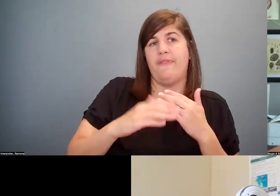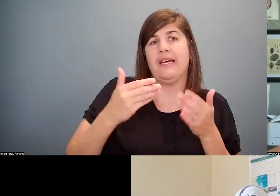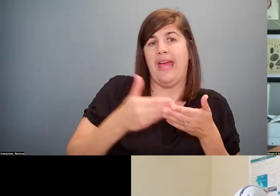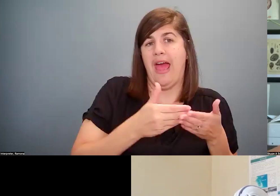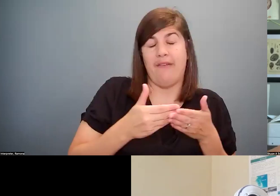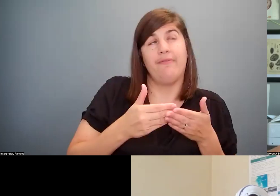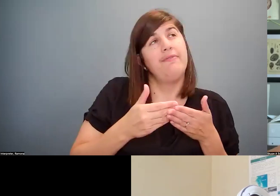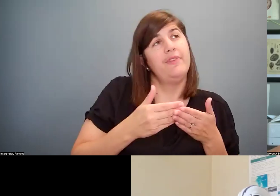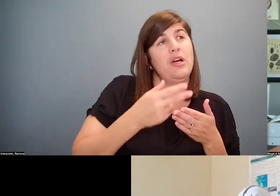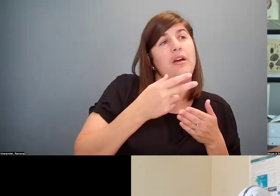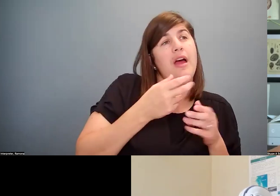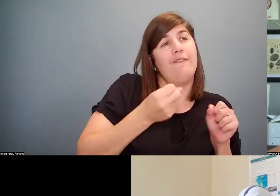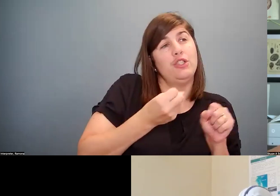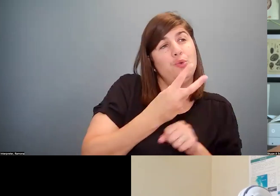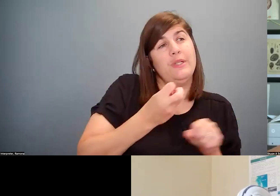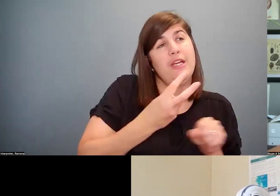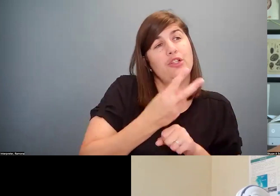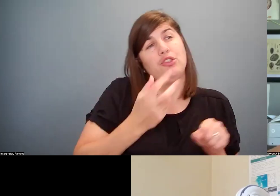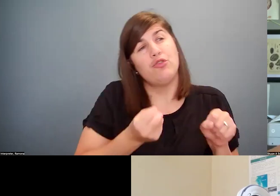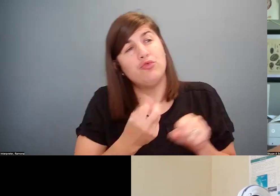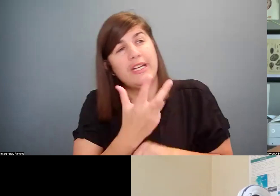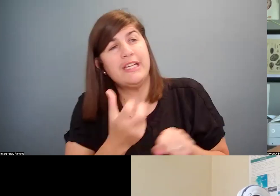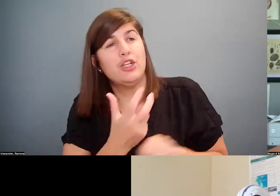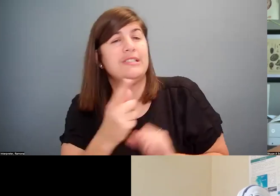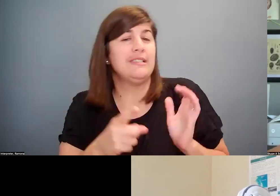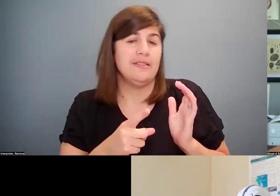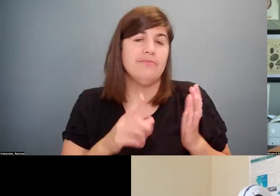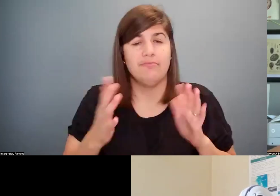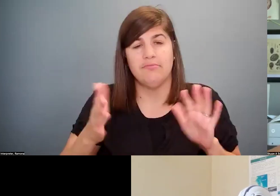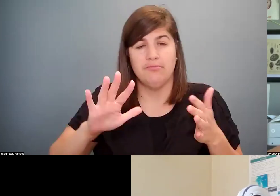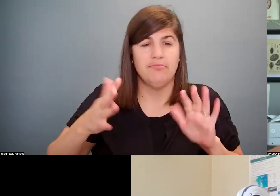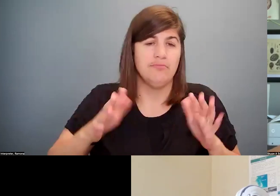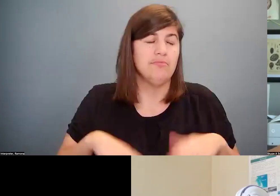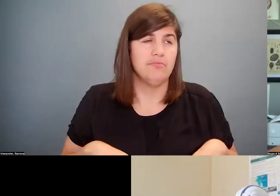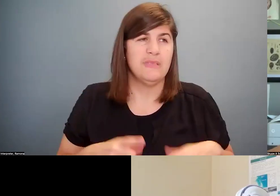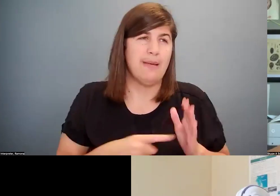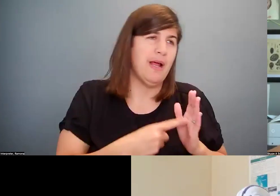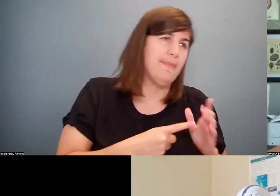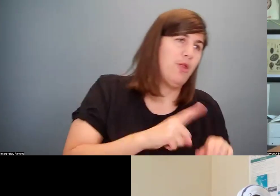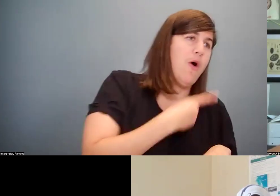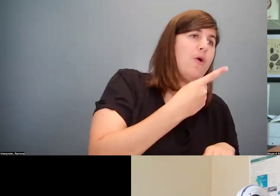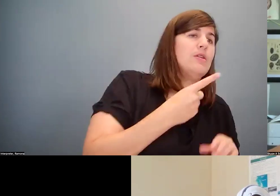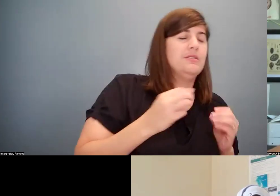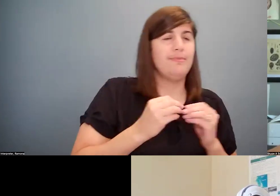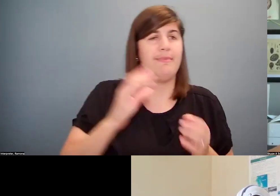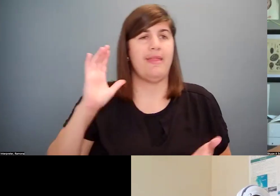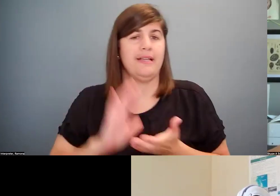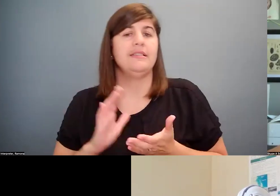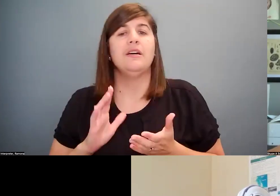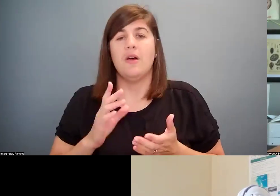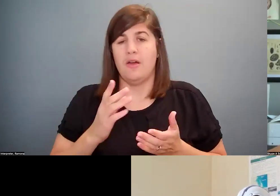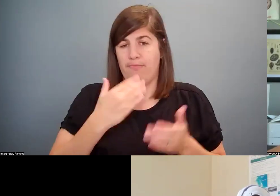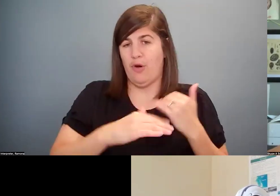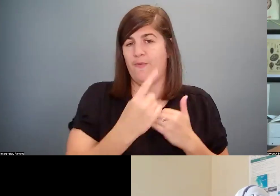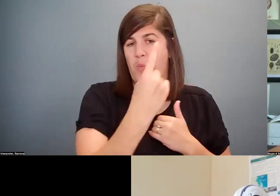sometimes it can be longer and sometimes it can be shorter, but typically it's every 2 to 3 years. They have one calf at a time. And we actually